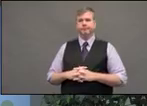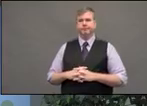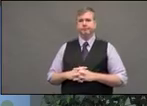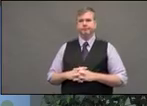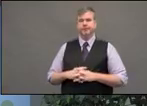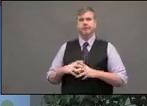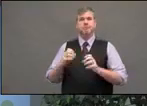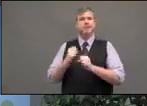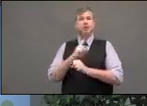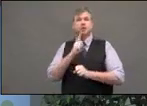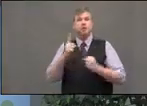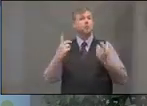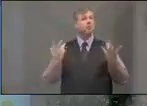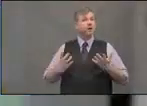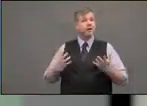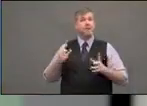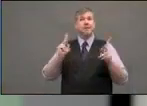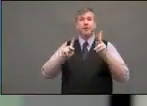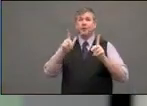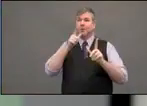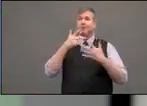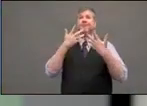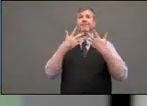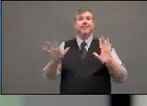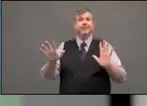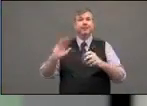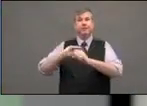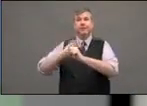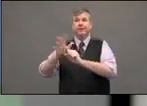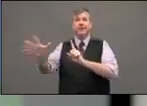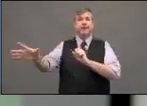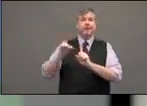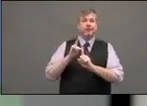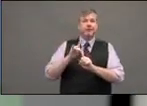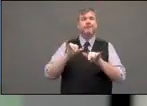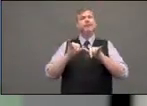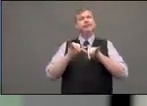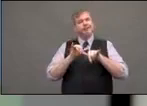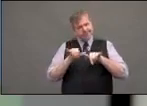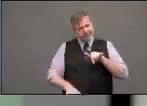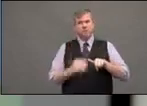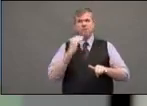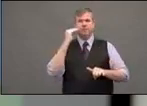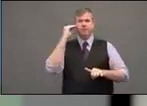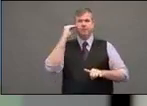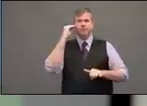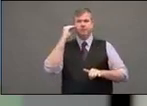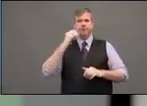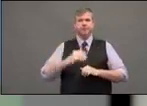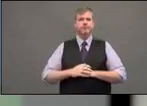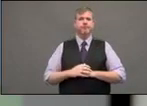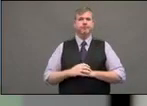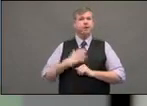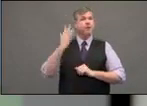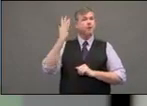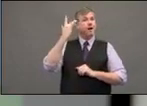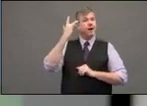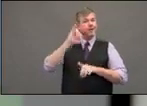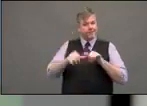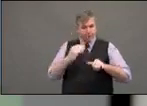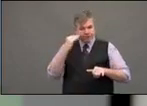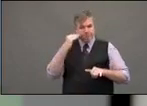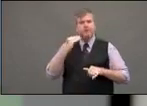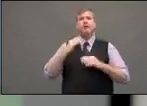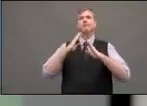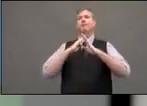stays home, and everyone who could become sick stays home to help stop the spread from person to person. The way case investigation